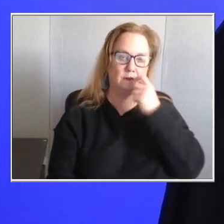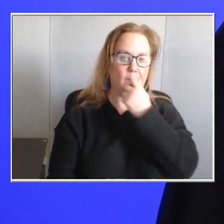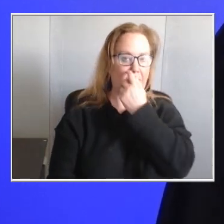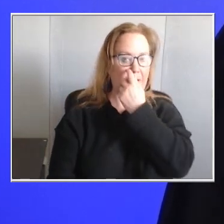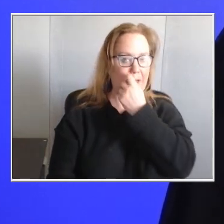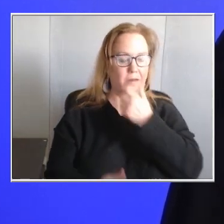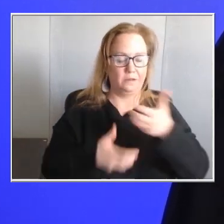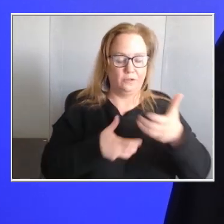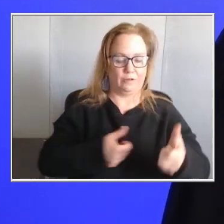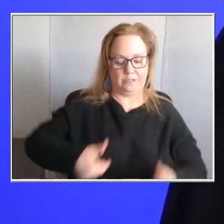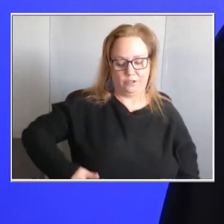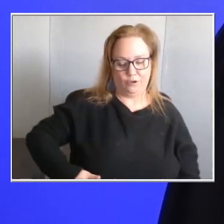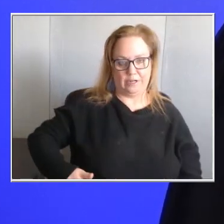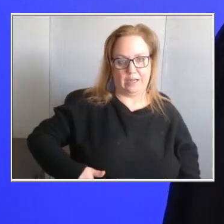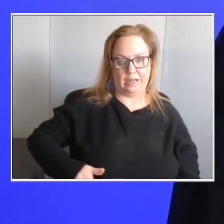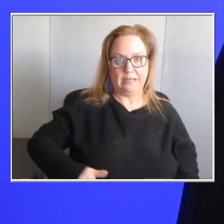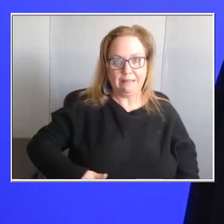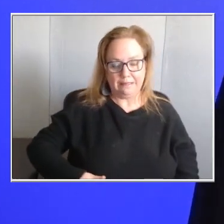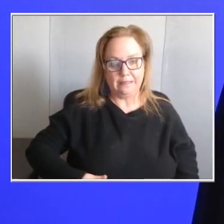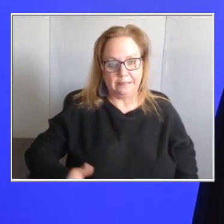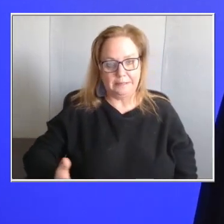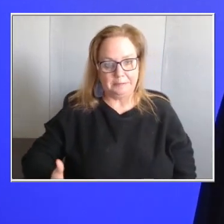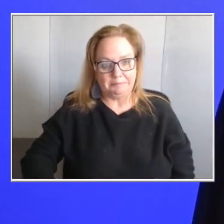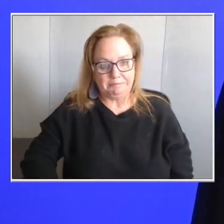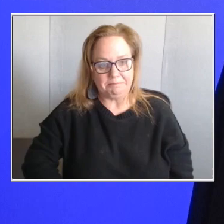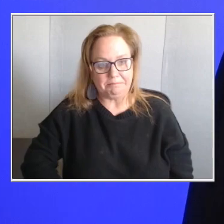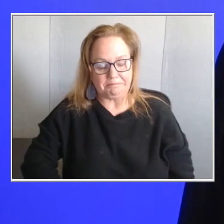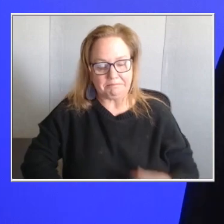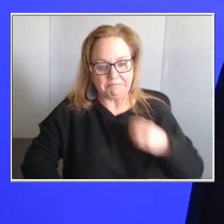trust your gut feeling. I